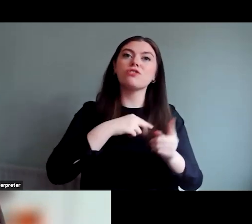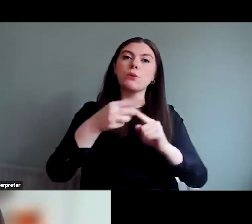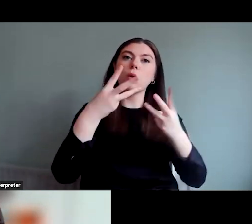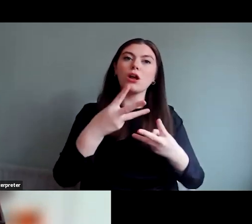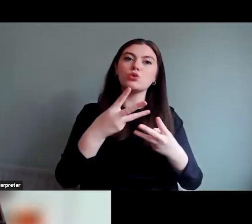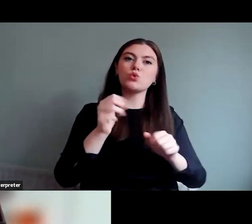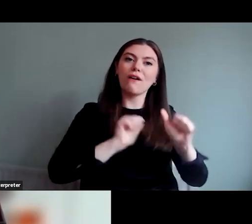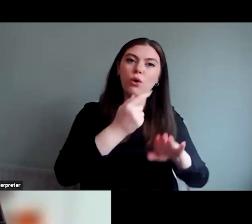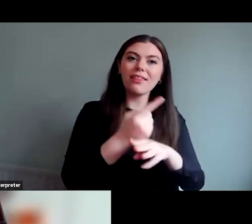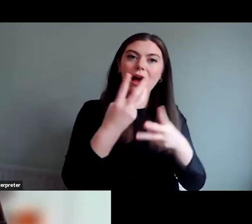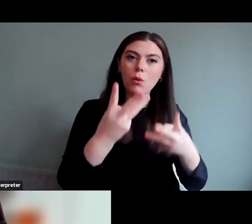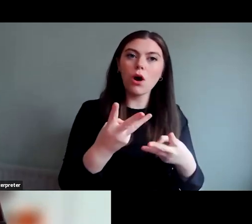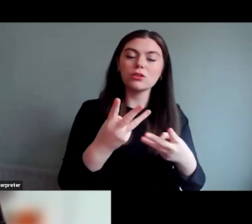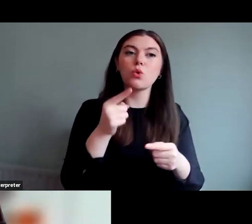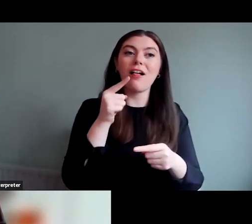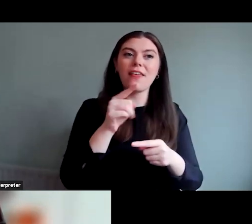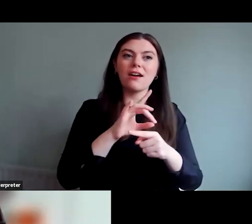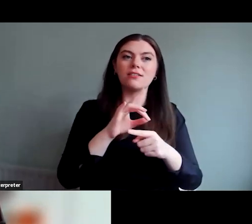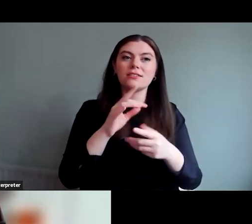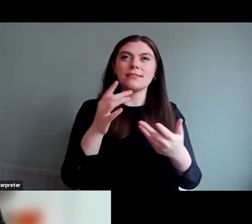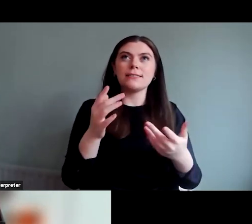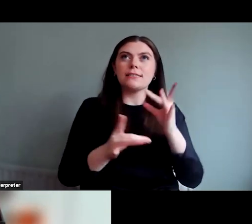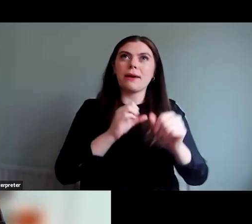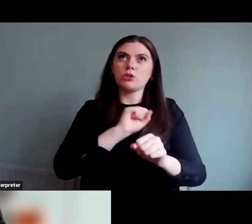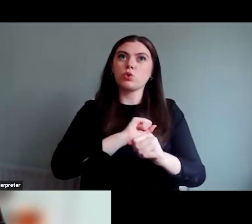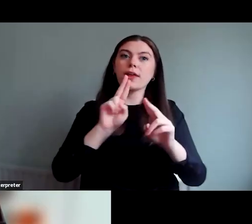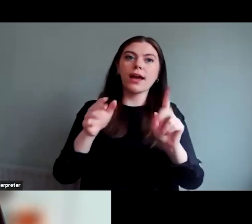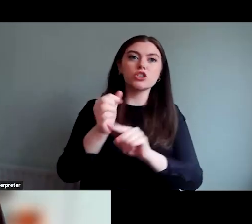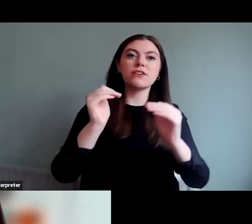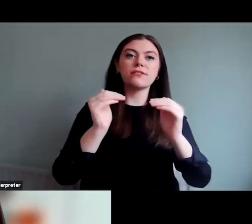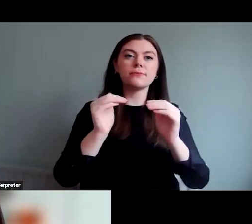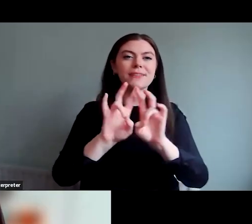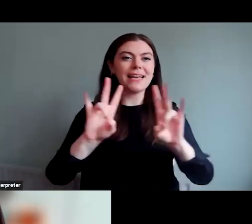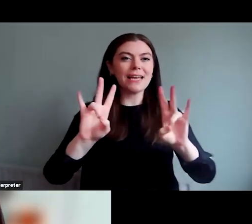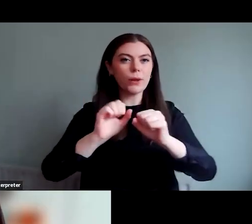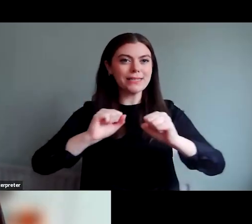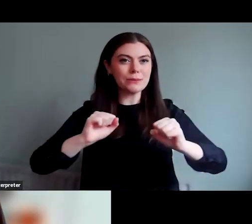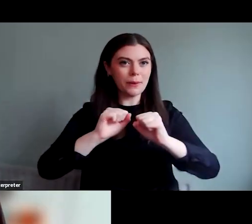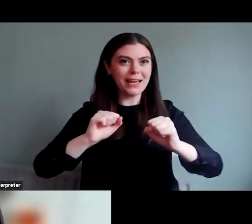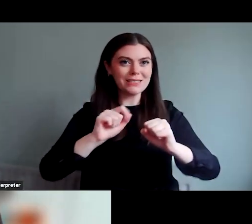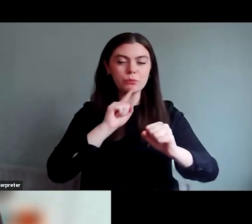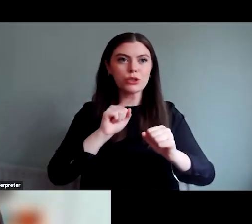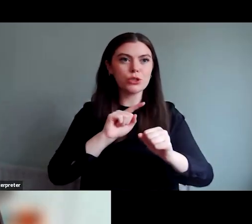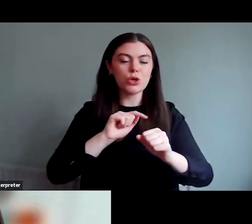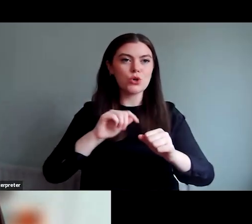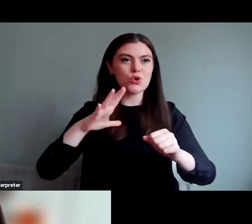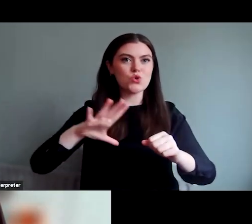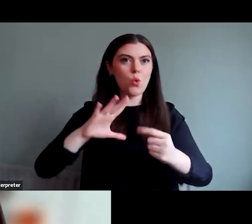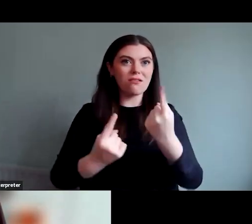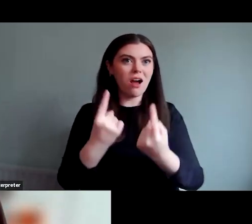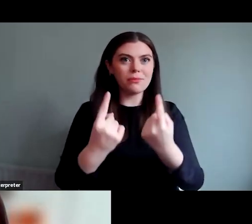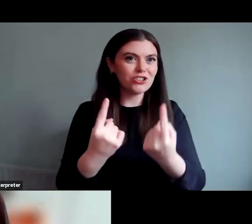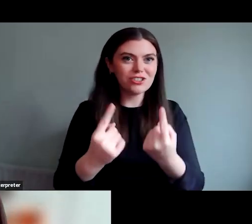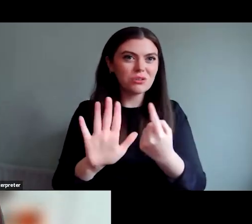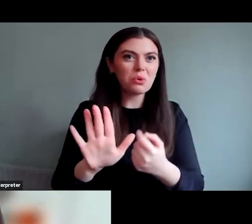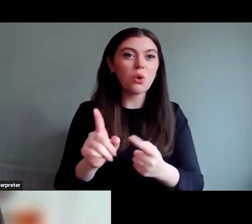these concerns getting equal space in a way that put them into competition with one another. The realities